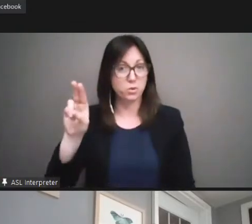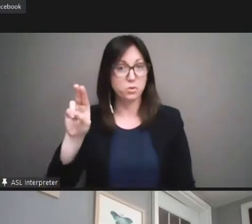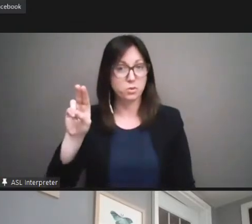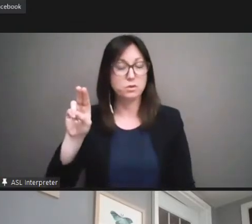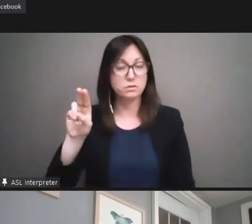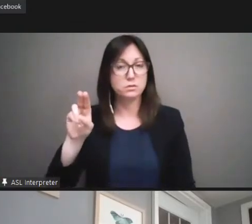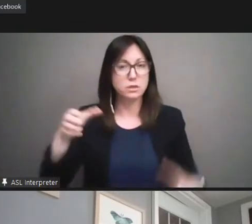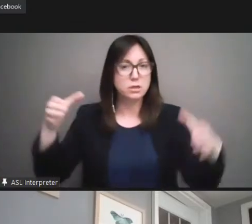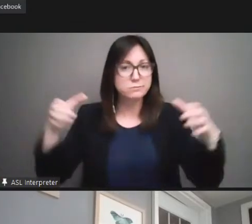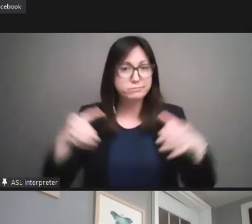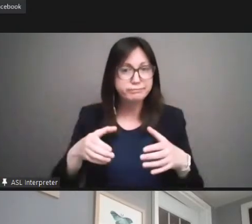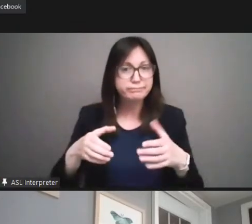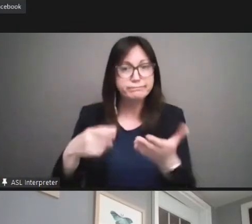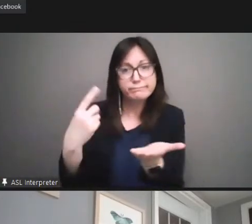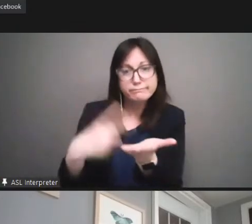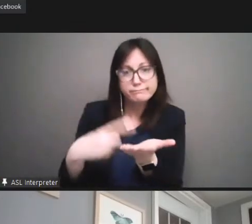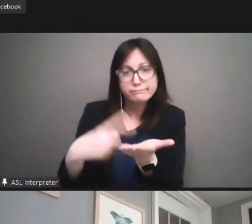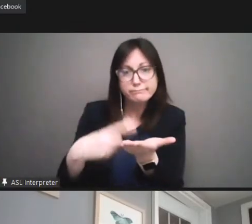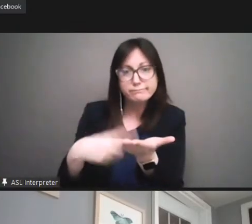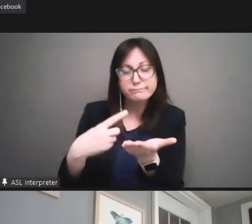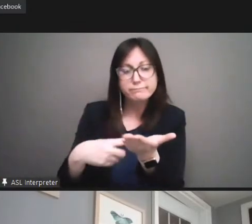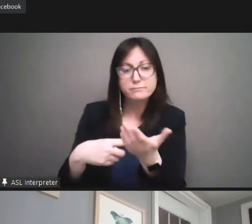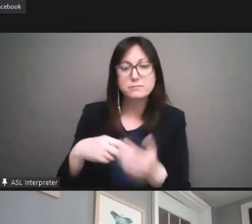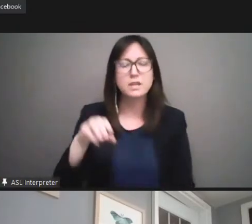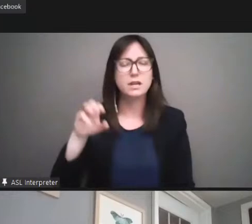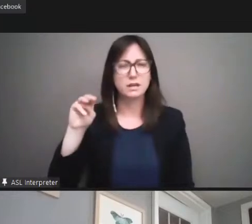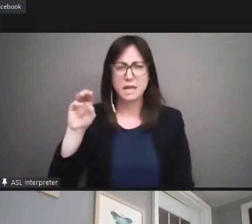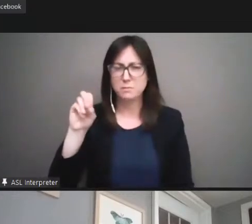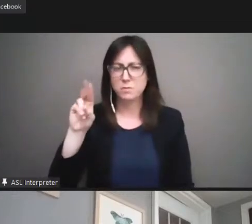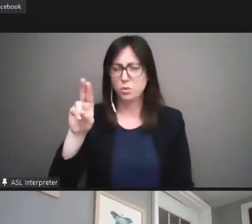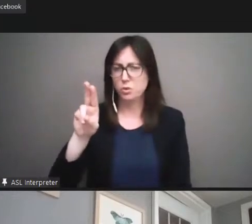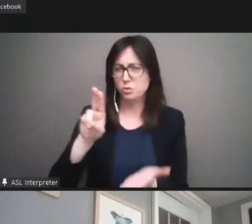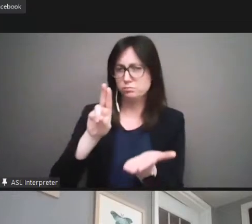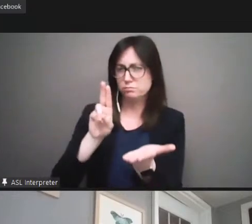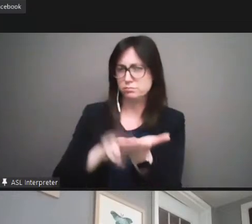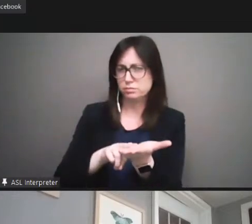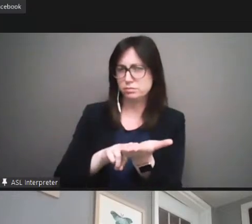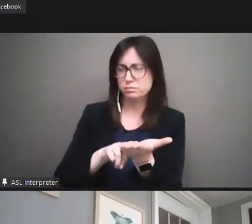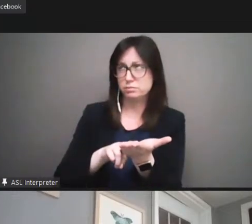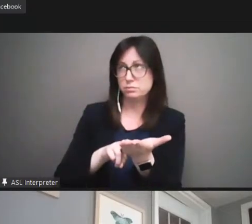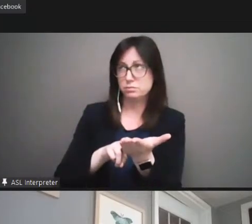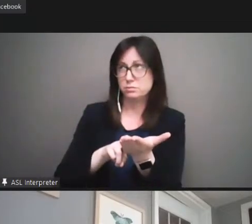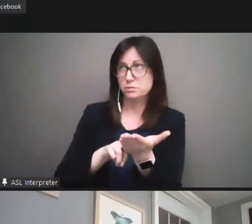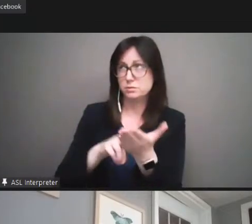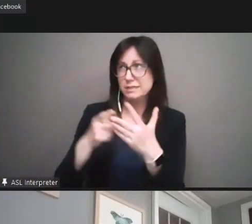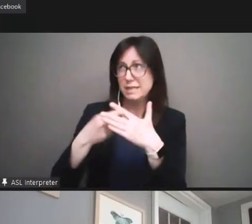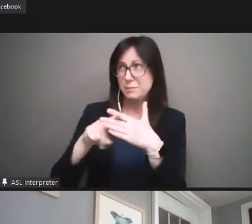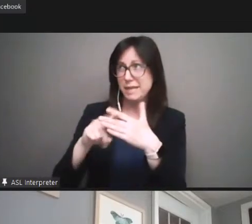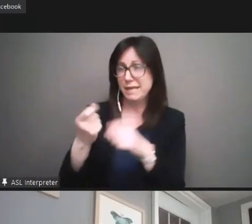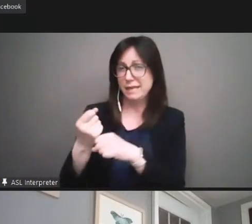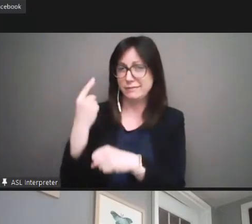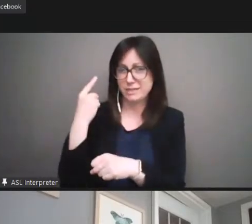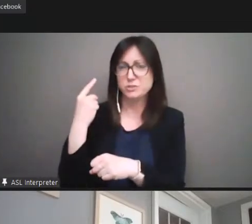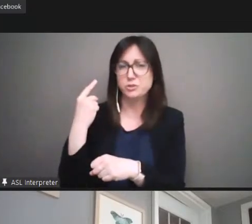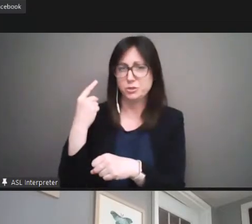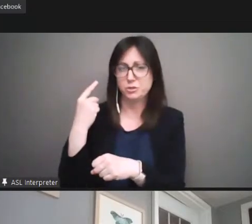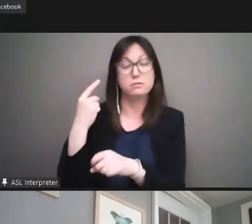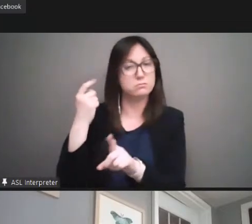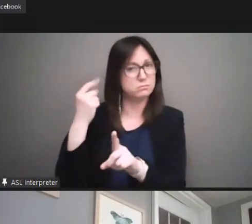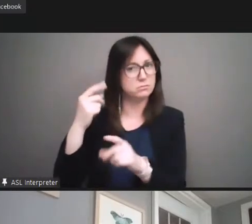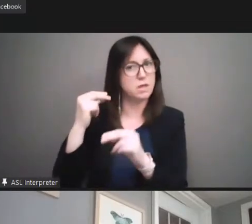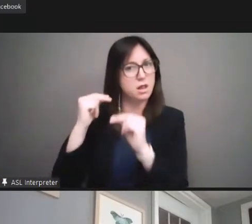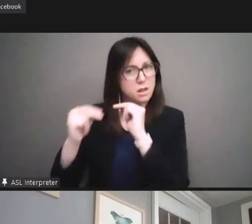Understanding, the memorandum was signed, I believe, at the beginning of last year, after many negotiations